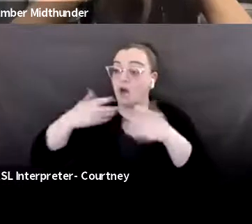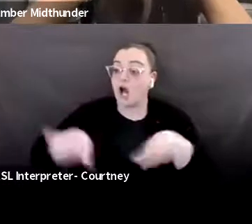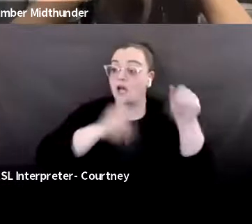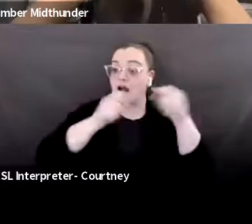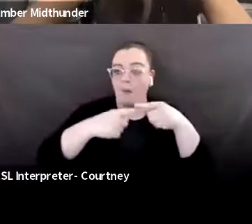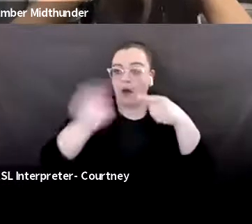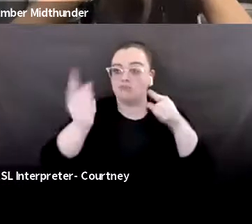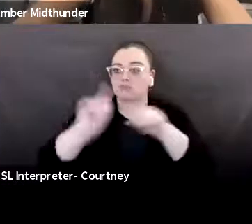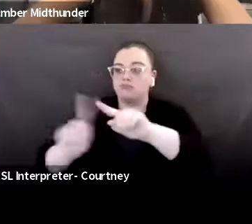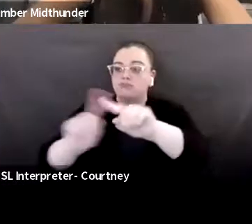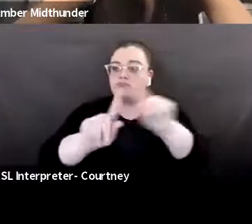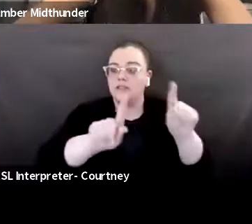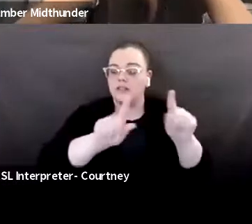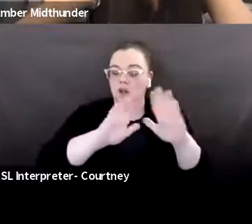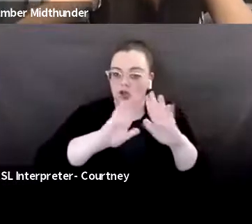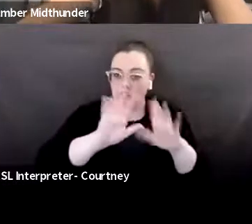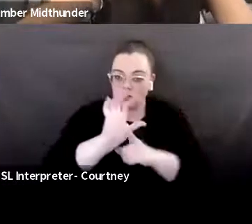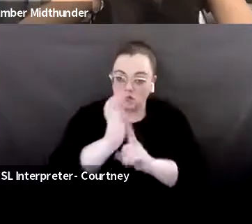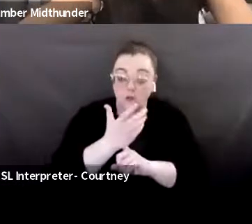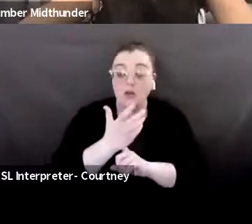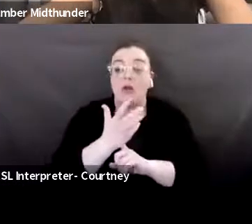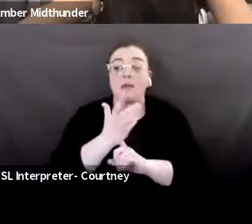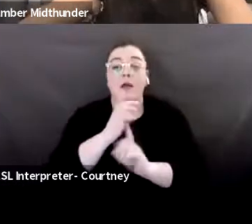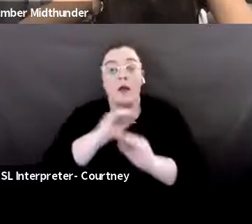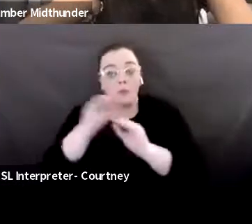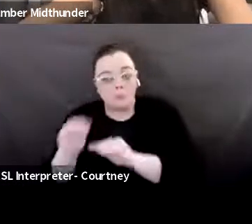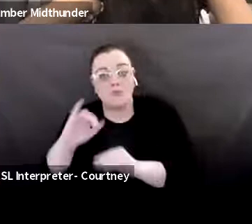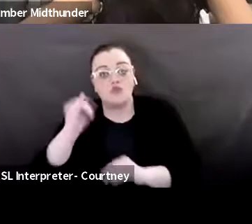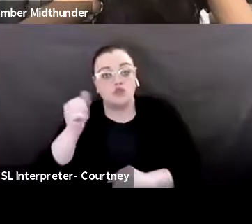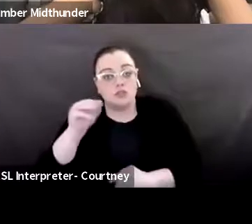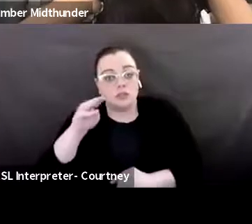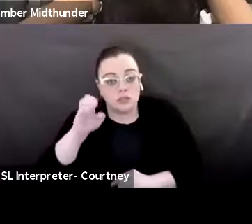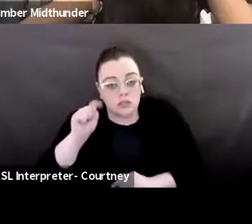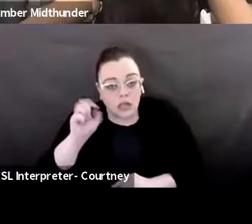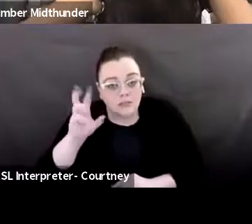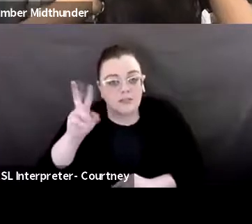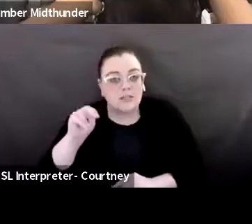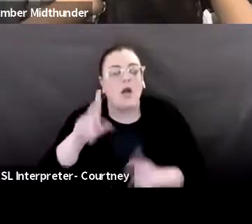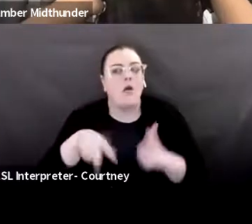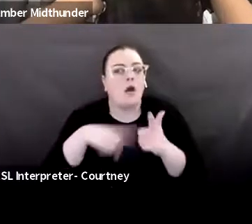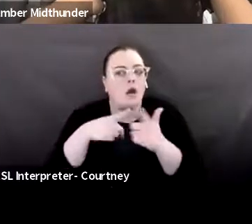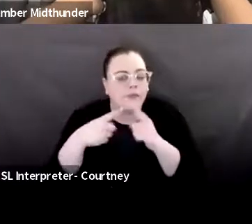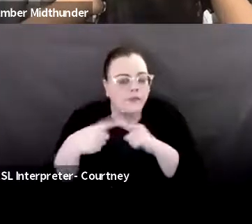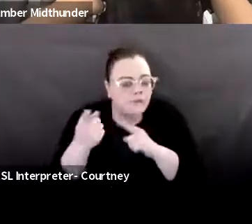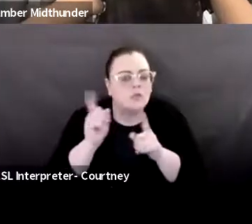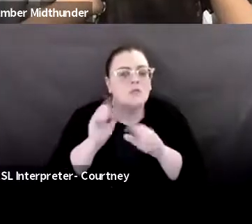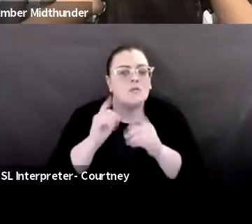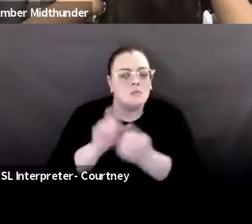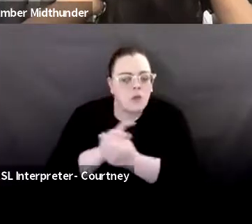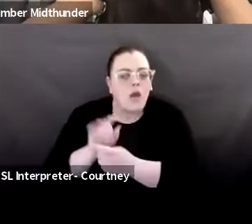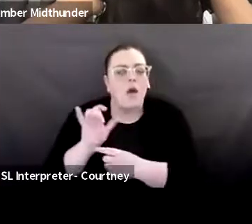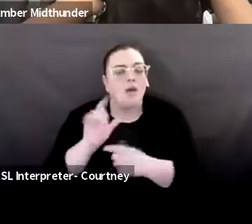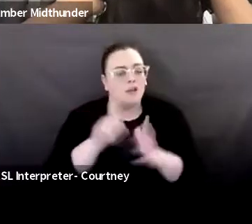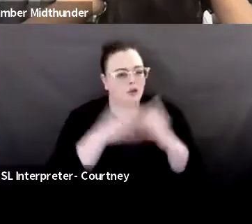cultures into the Jamestown colony. There were native kids that were in there and vice versa. So start to think about the work that you can